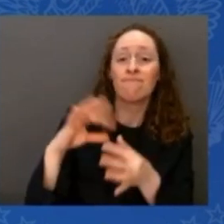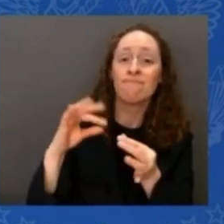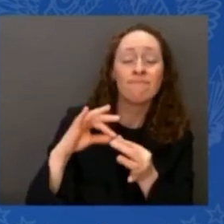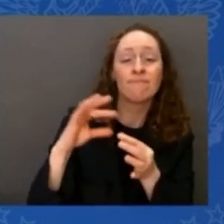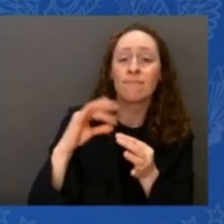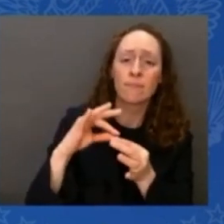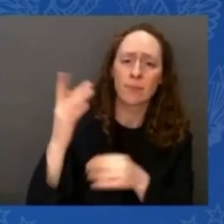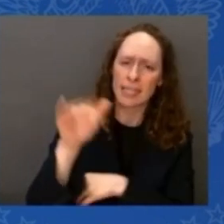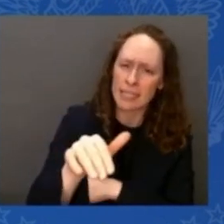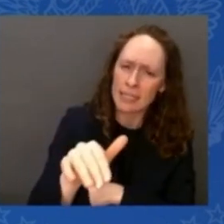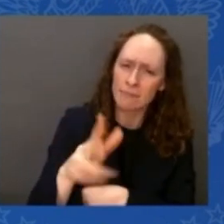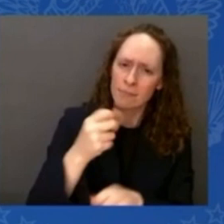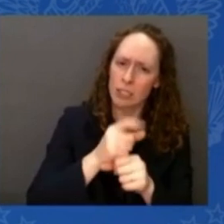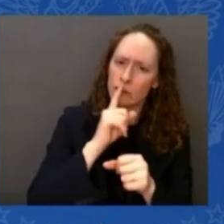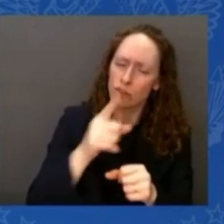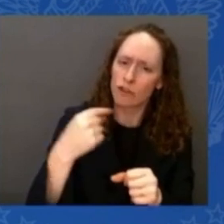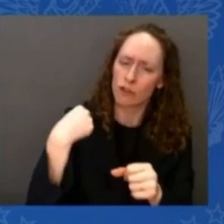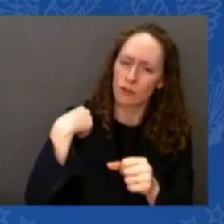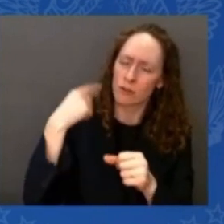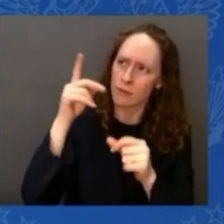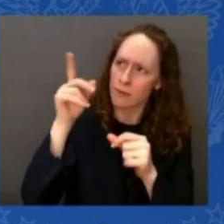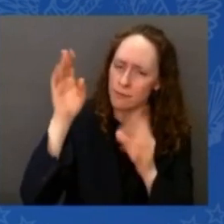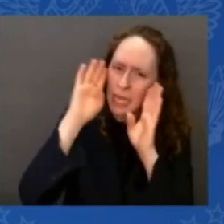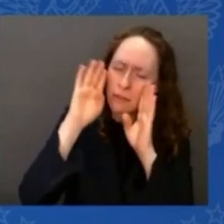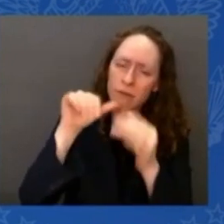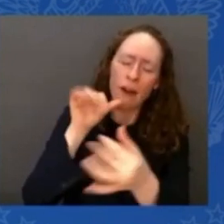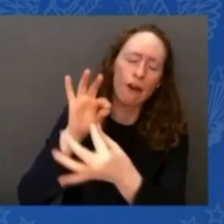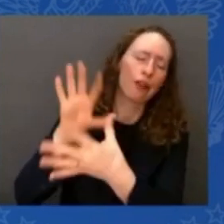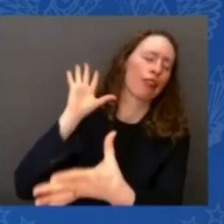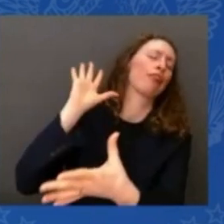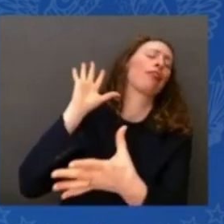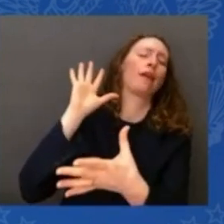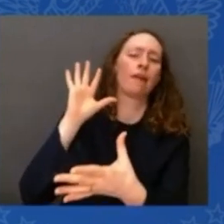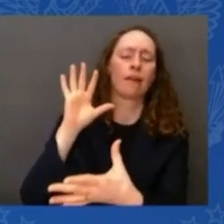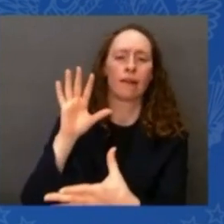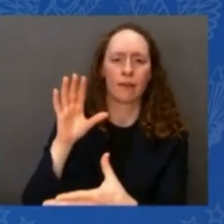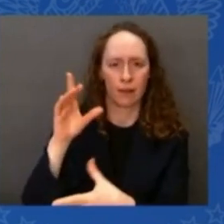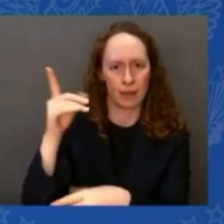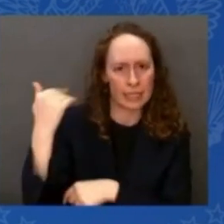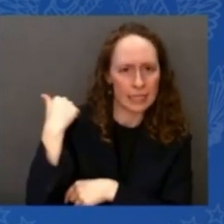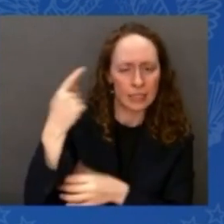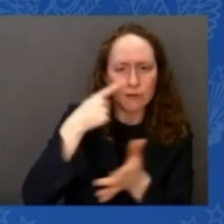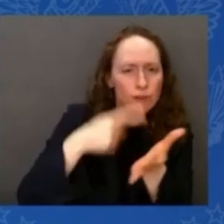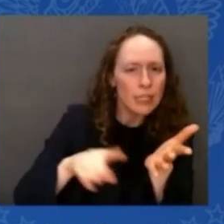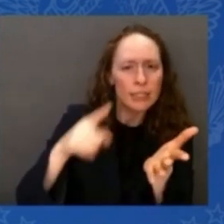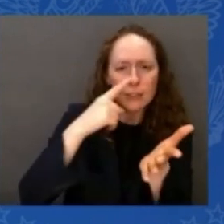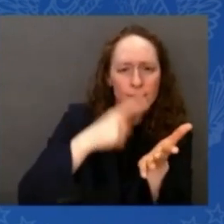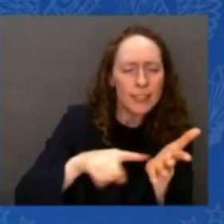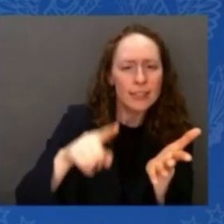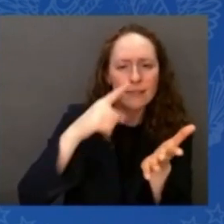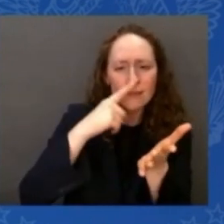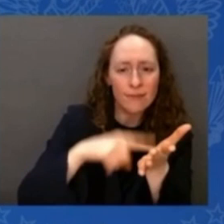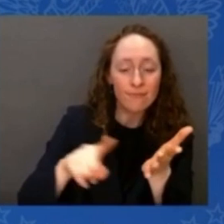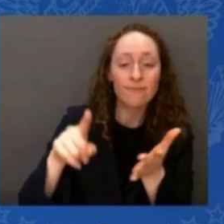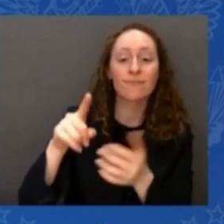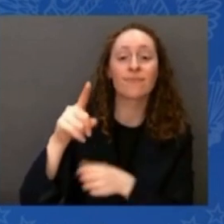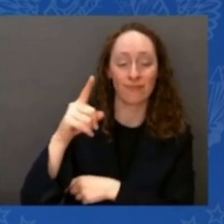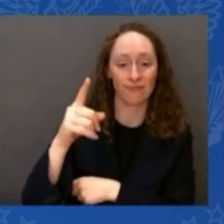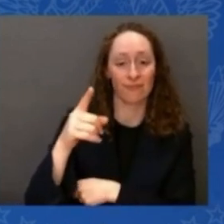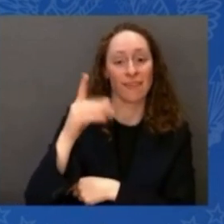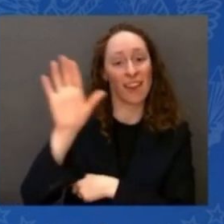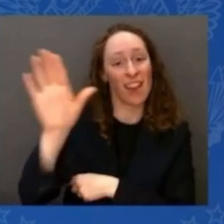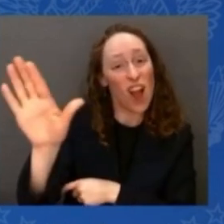even went home and brought back her pillow from her own bed because she didn't knew the one where I had the one comfortable. But I'm not